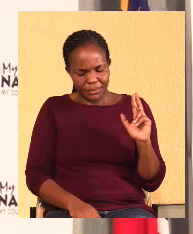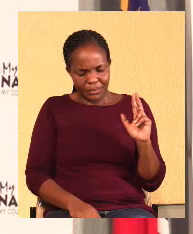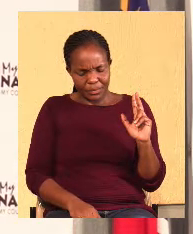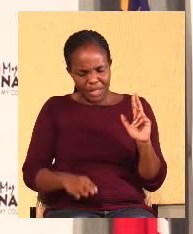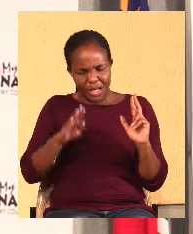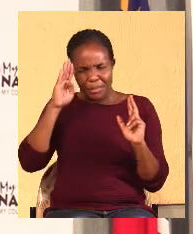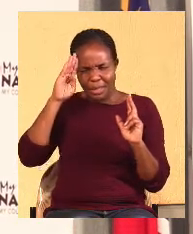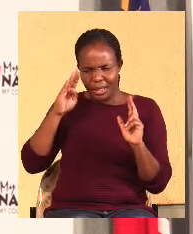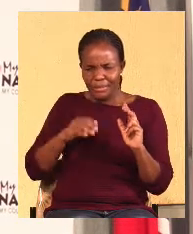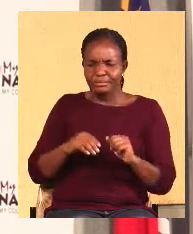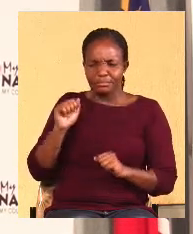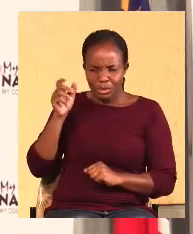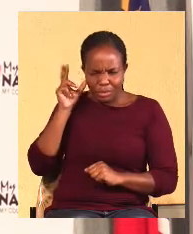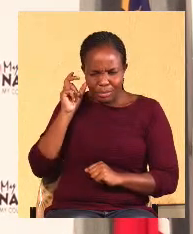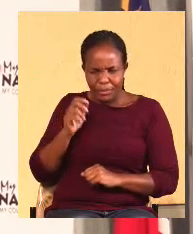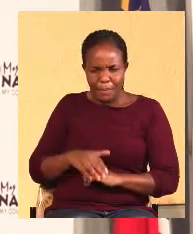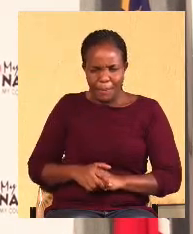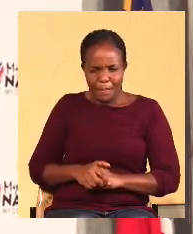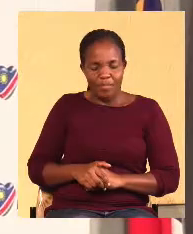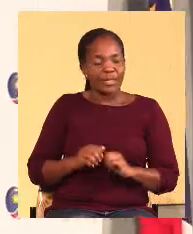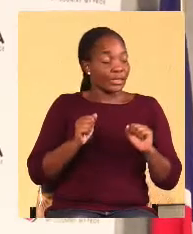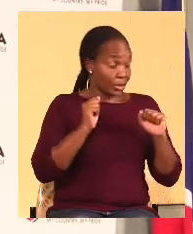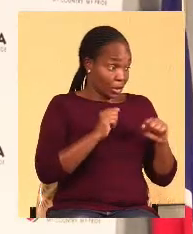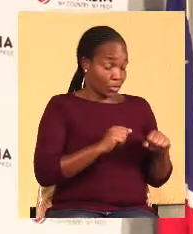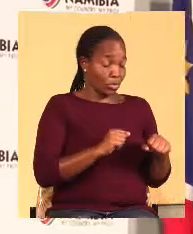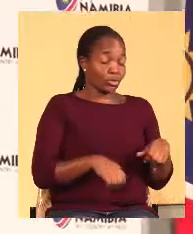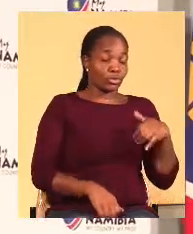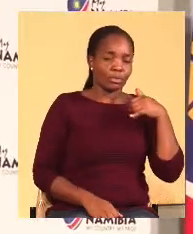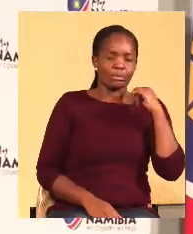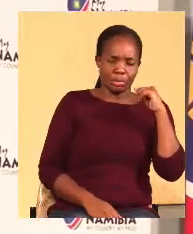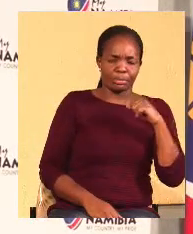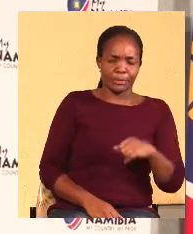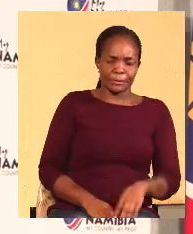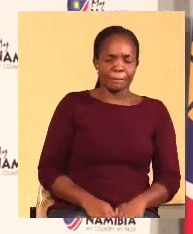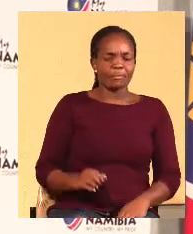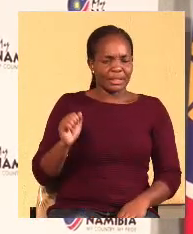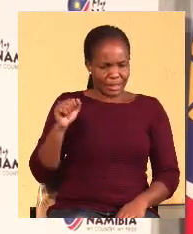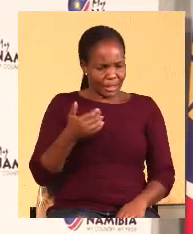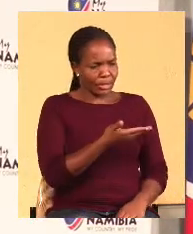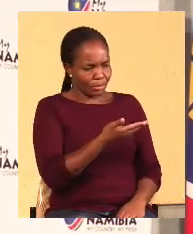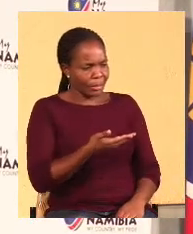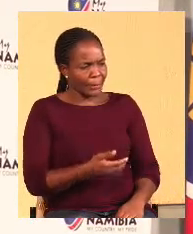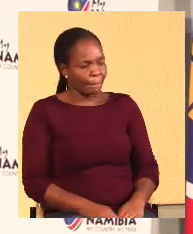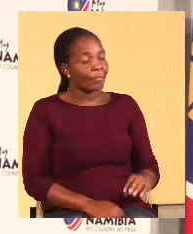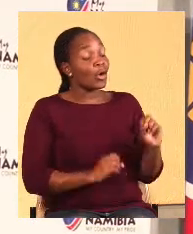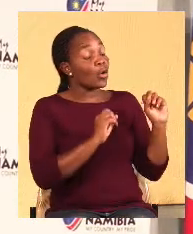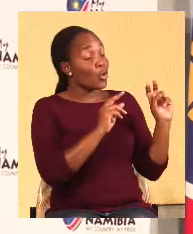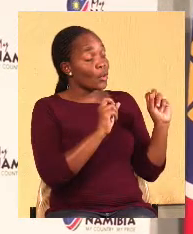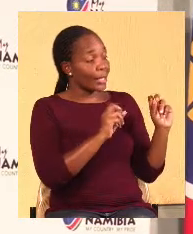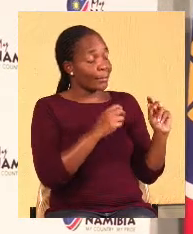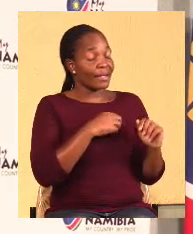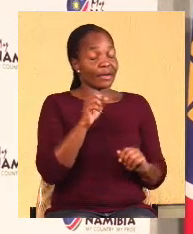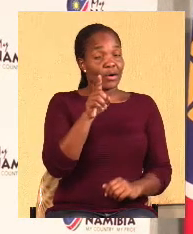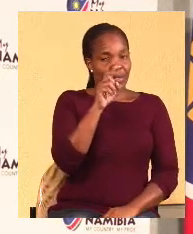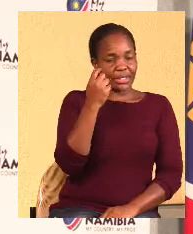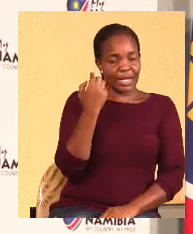Fritz, can you hear us? Can you hear me? Yes, you can go ahead, sir. I have one